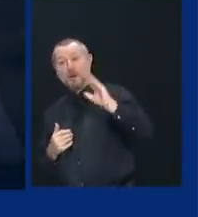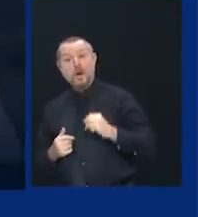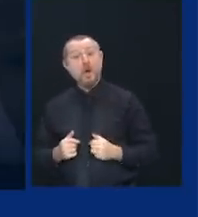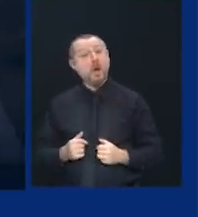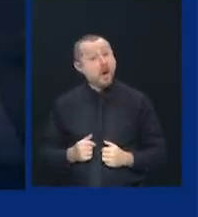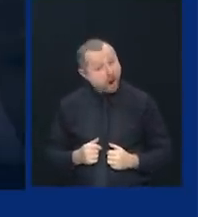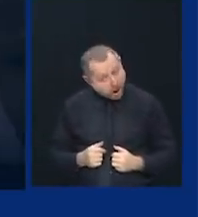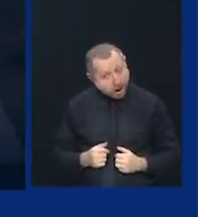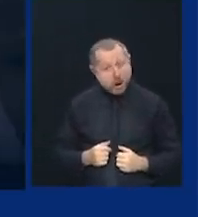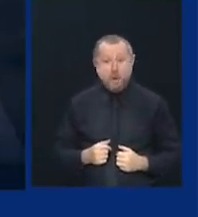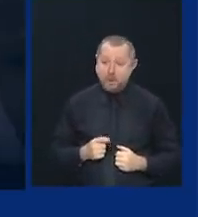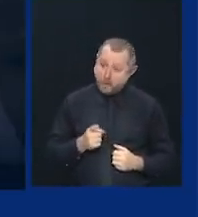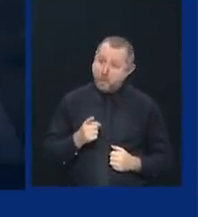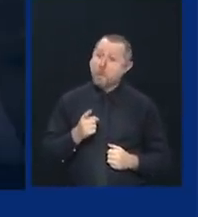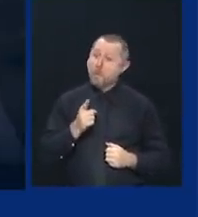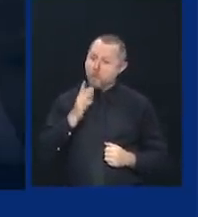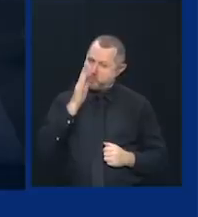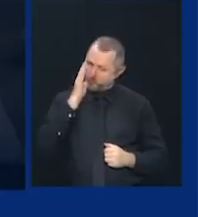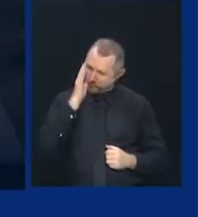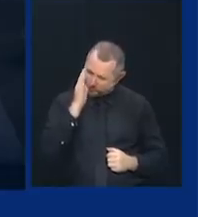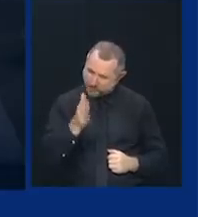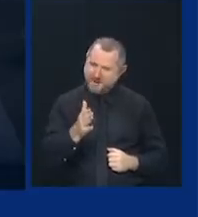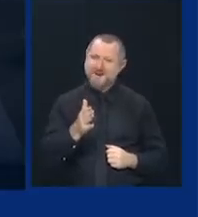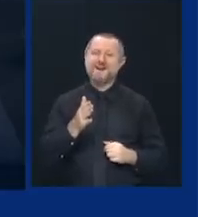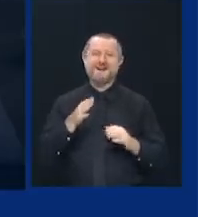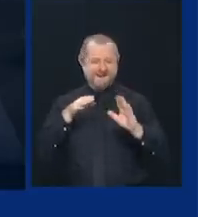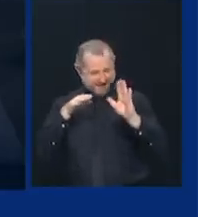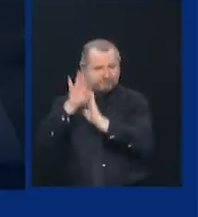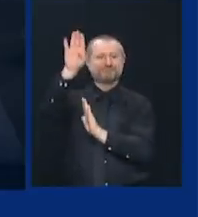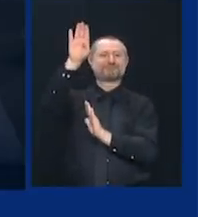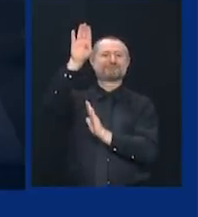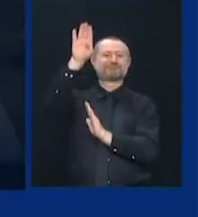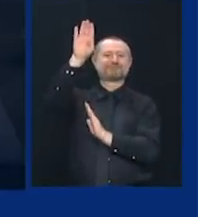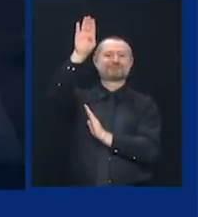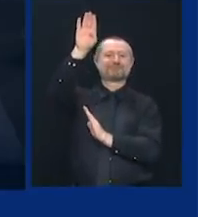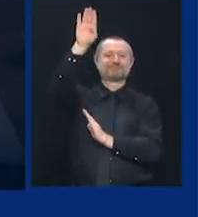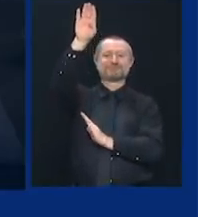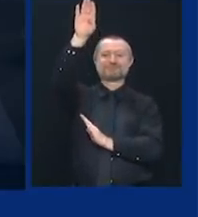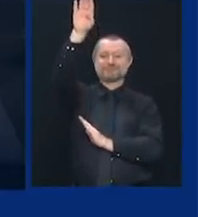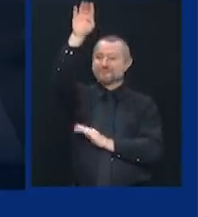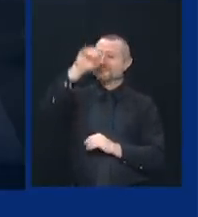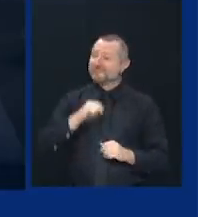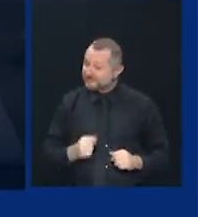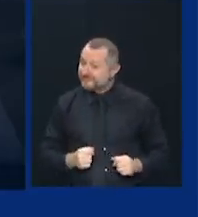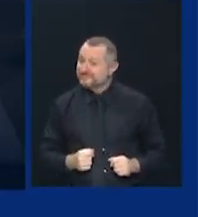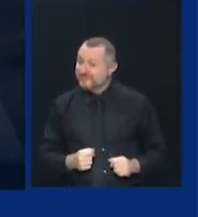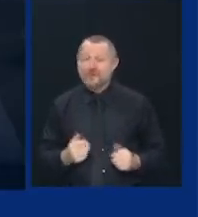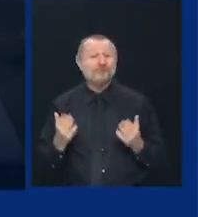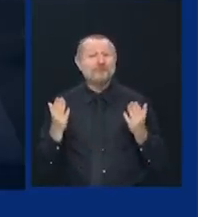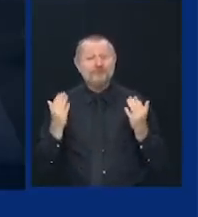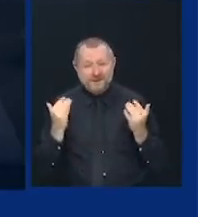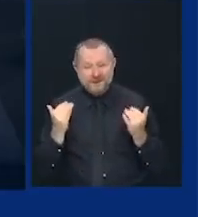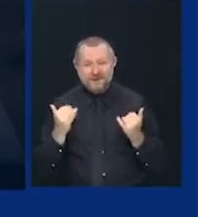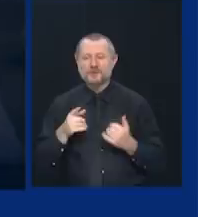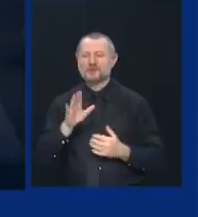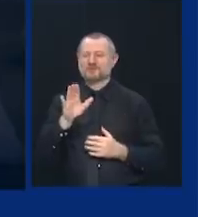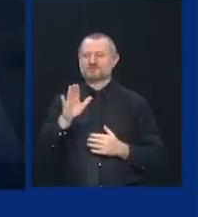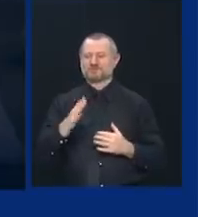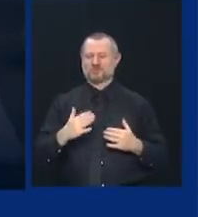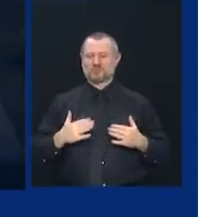It's going to happen. It is going to happen. And it's going to happen because it's human behavior.